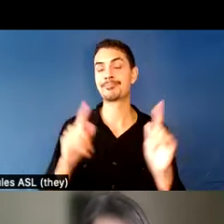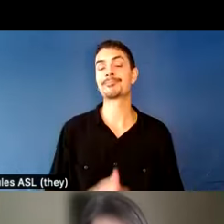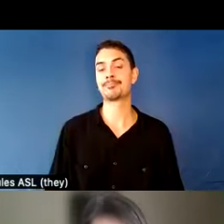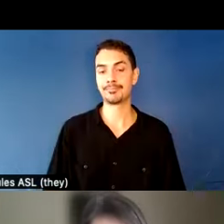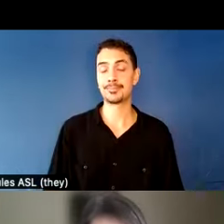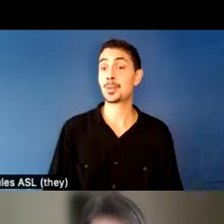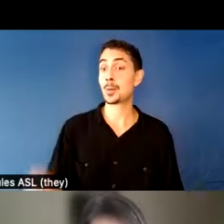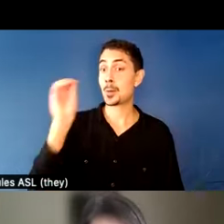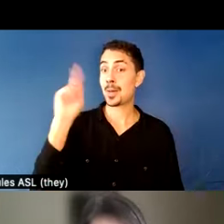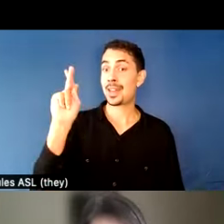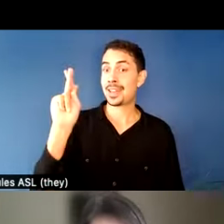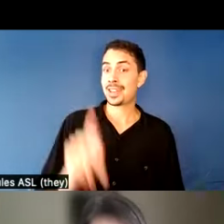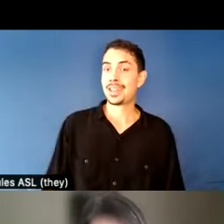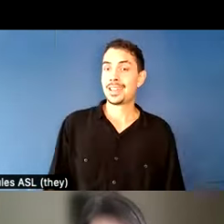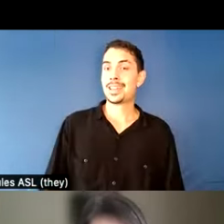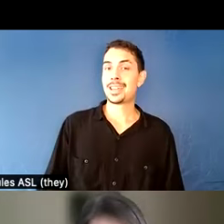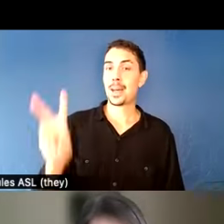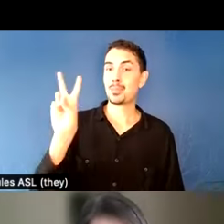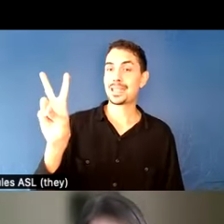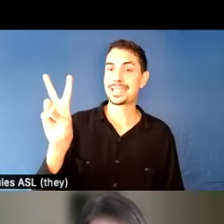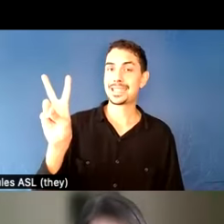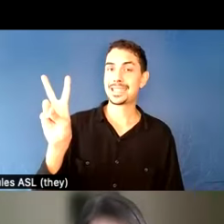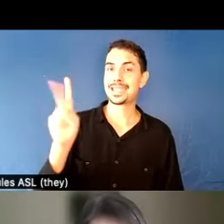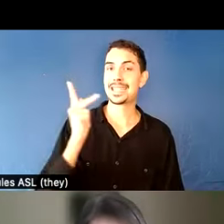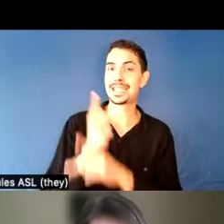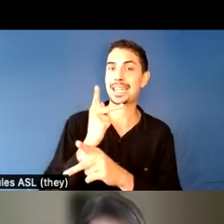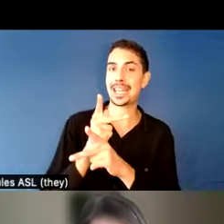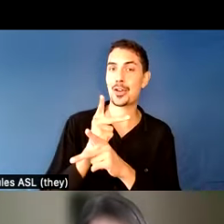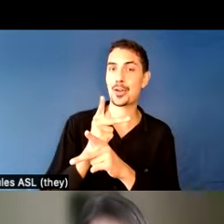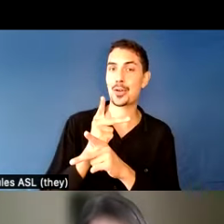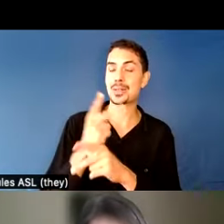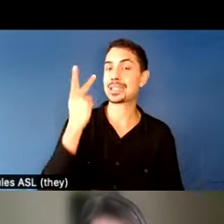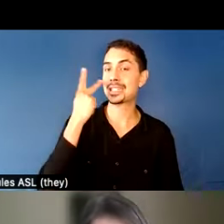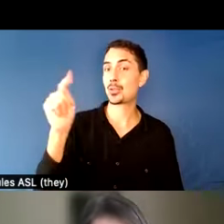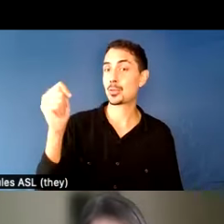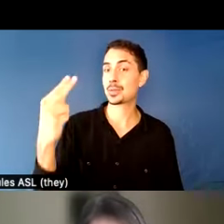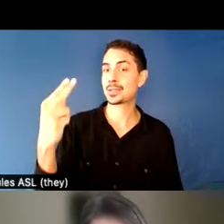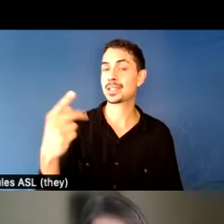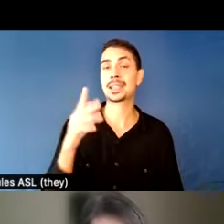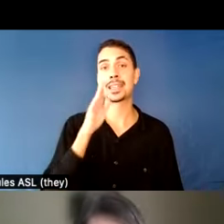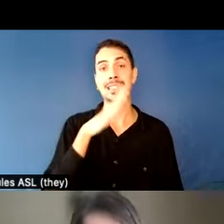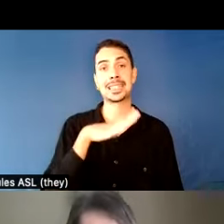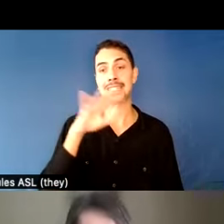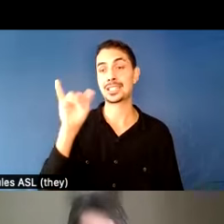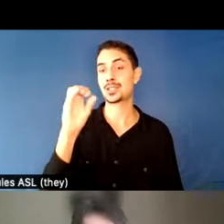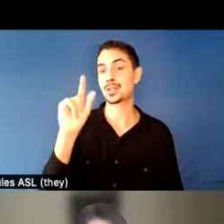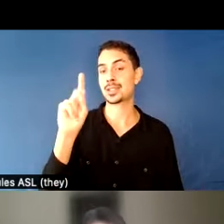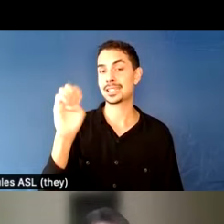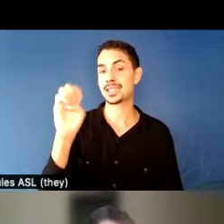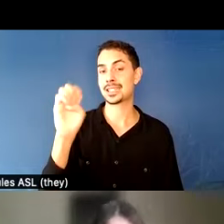Okay. Peace. Take care, and I'll see you on Thursday. Miss Jolene, take it away. Just leaving me,